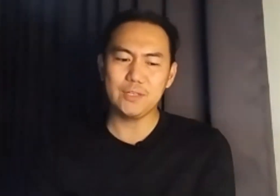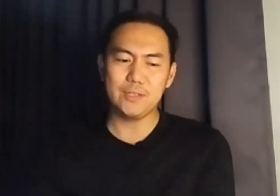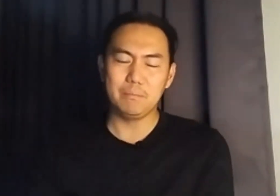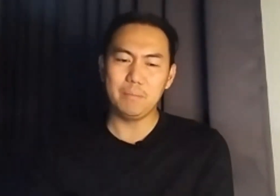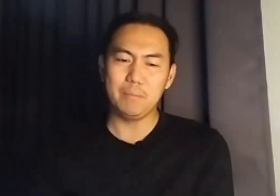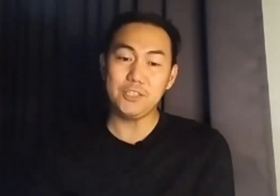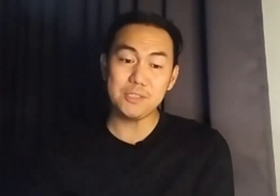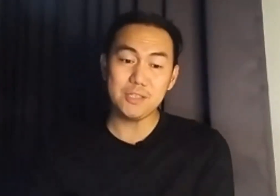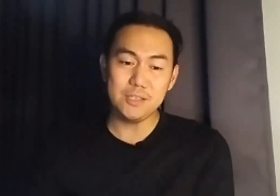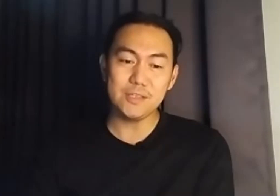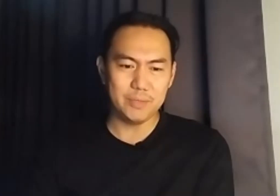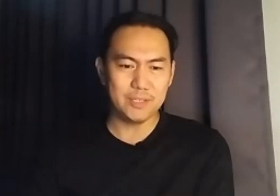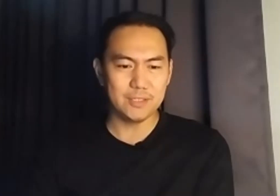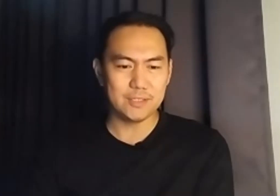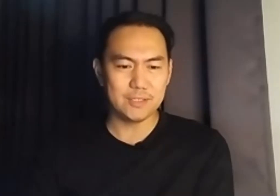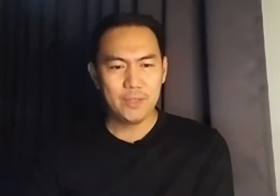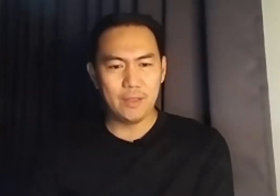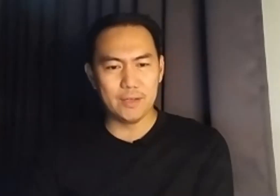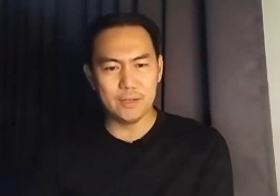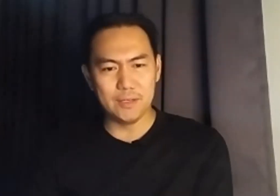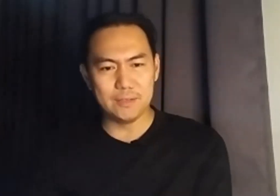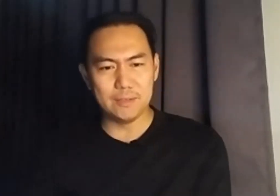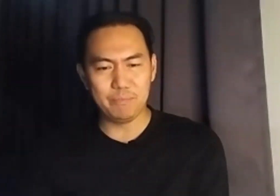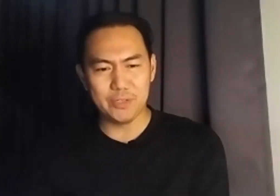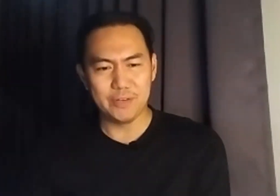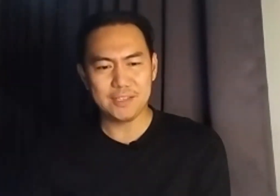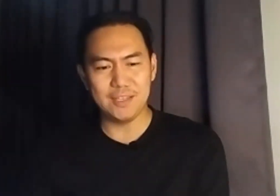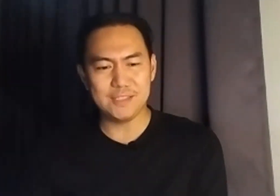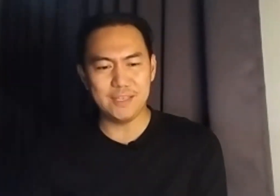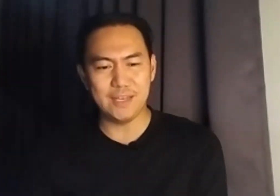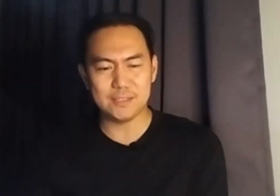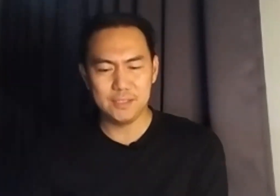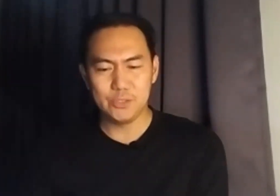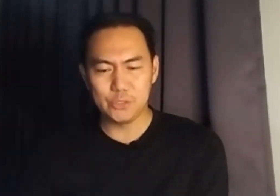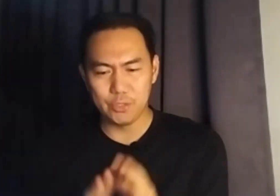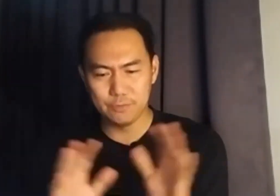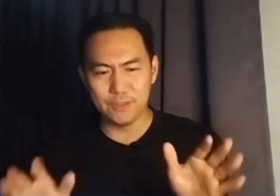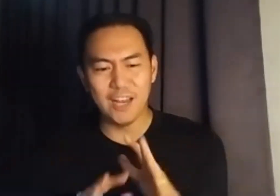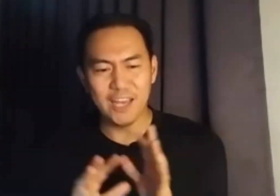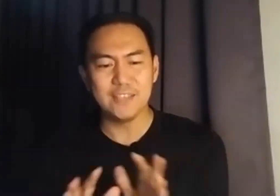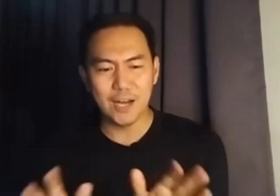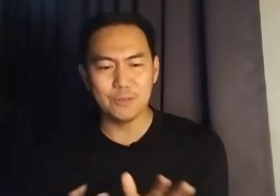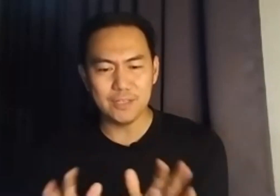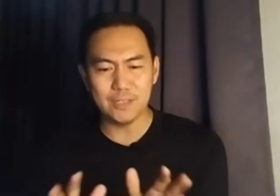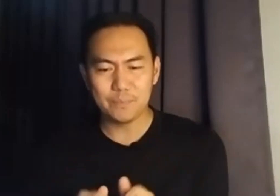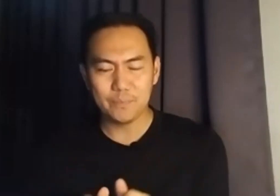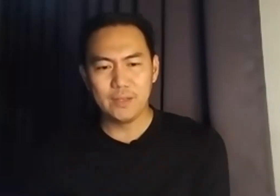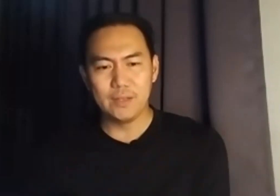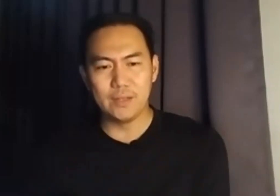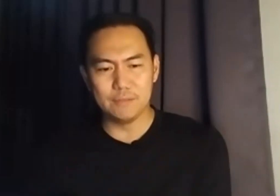no longer, my job is easier because Her Excellency has sort of laid down